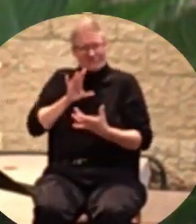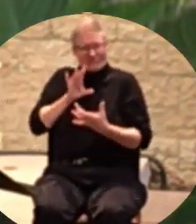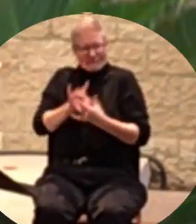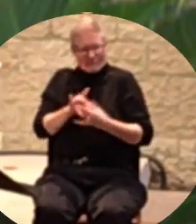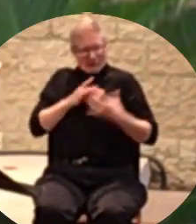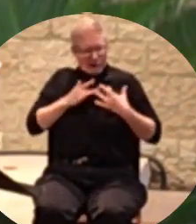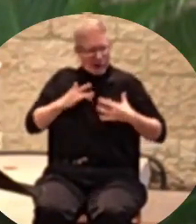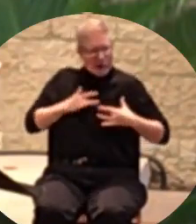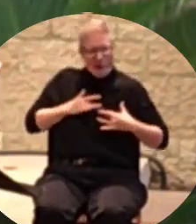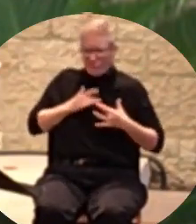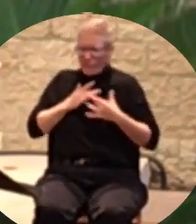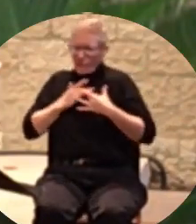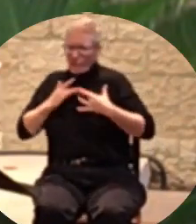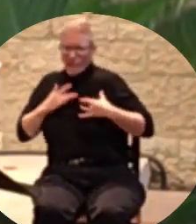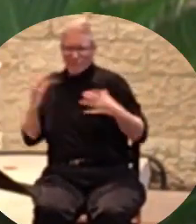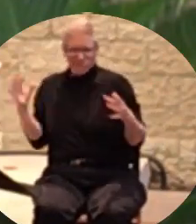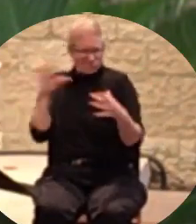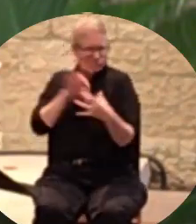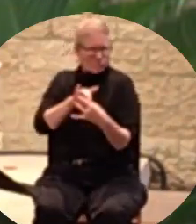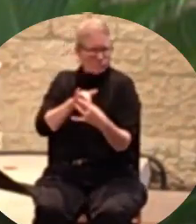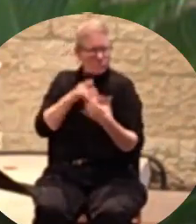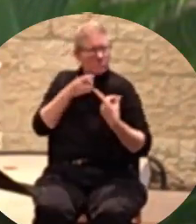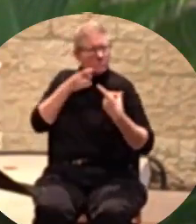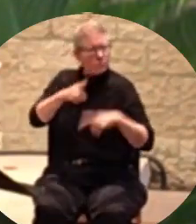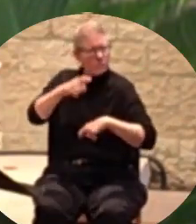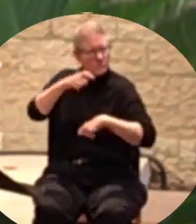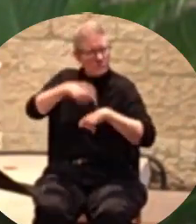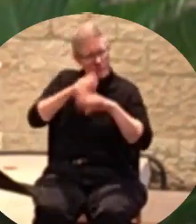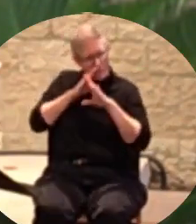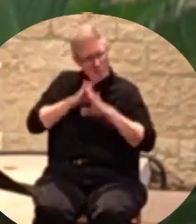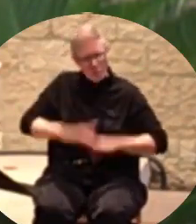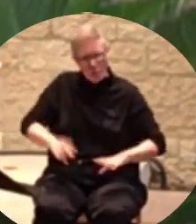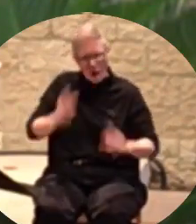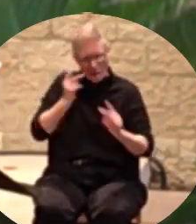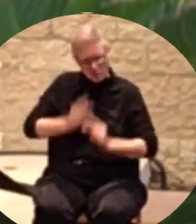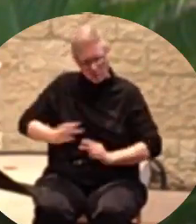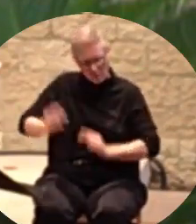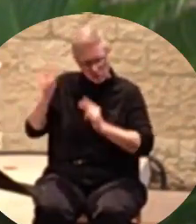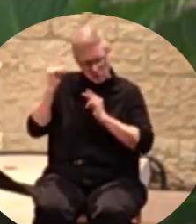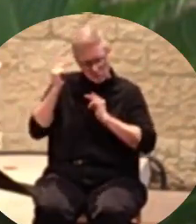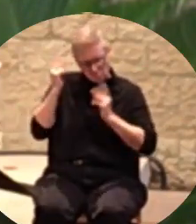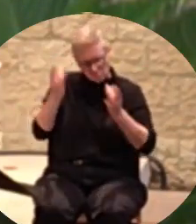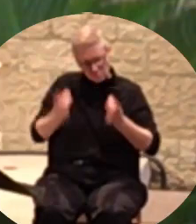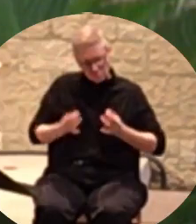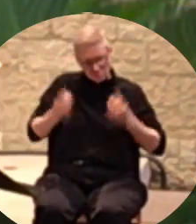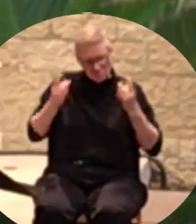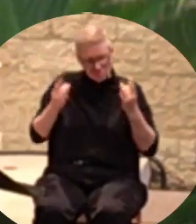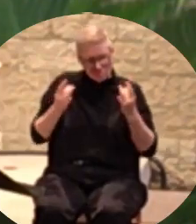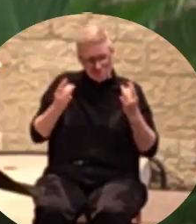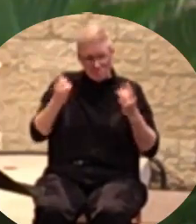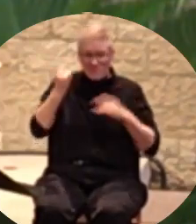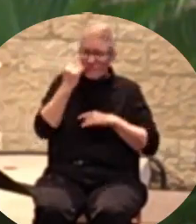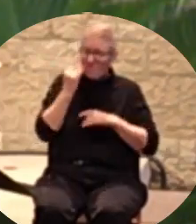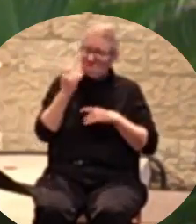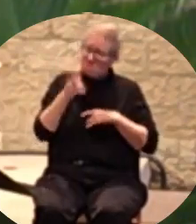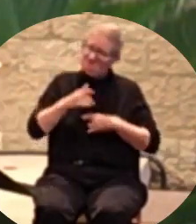of quiet reflection and meditation. If it's comfortable for you, close your